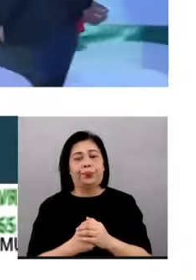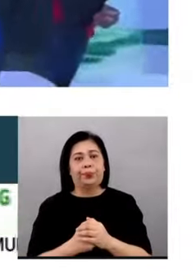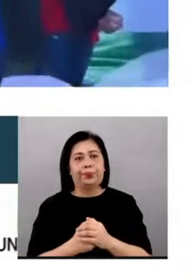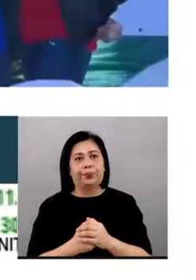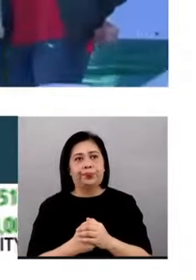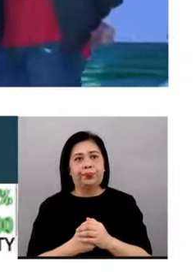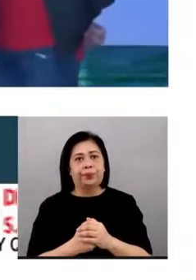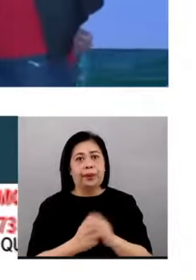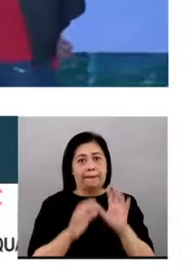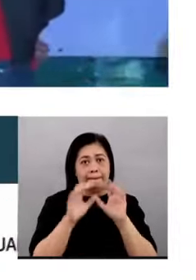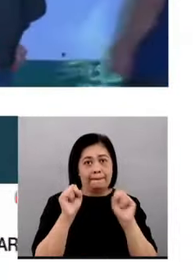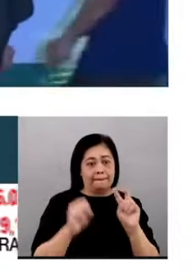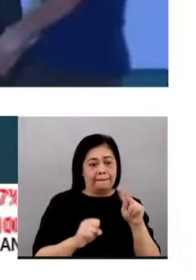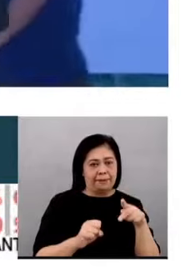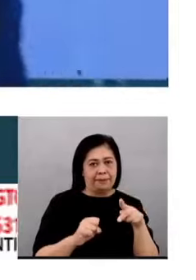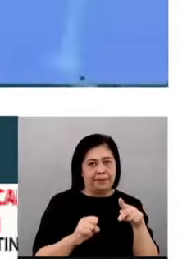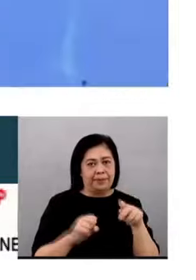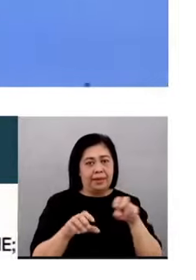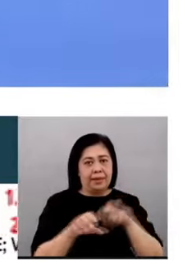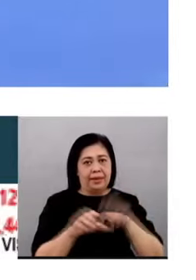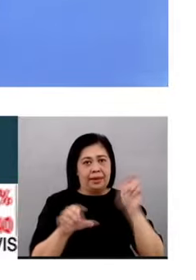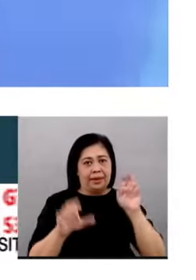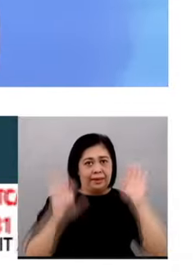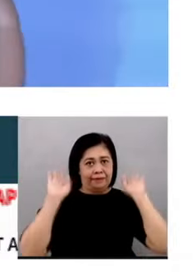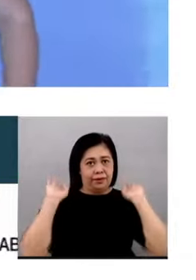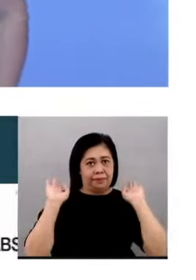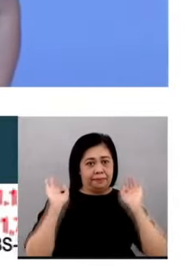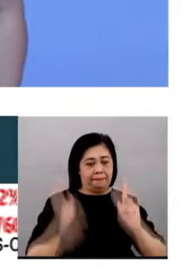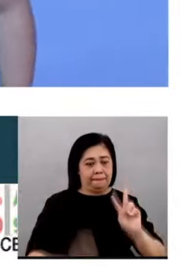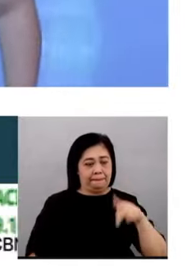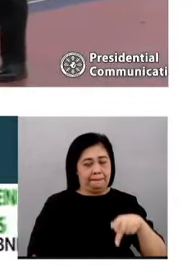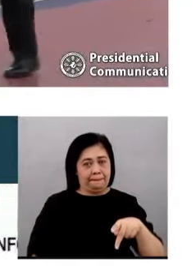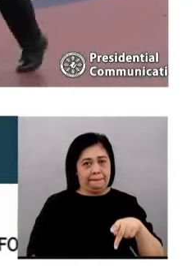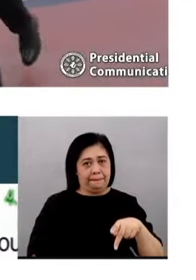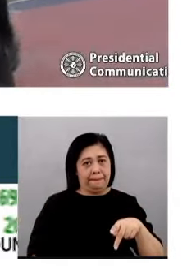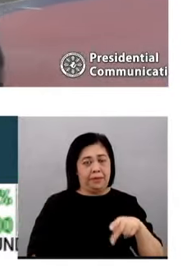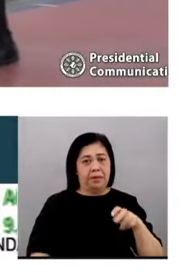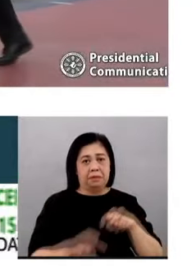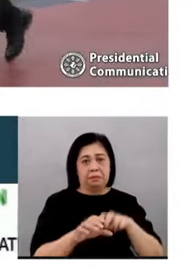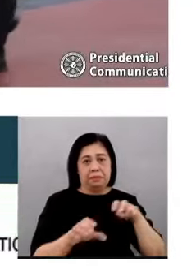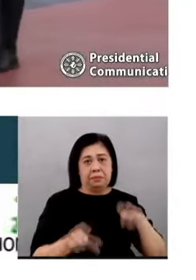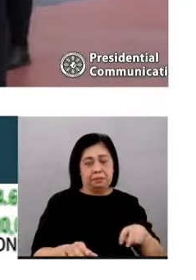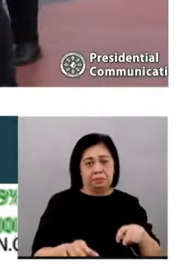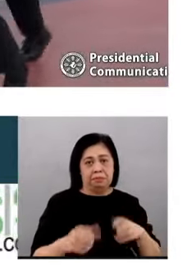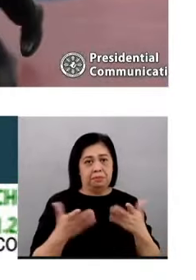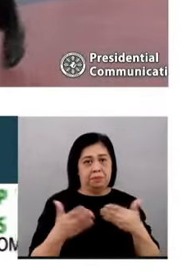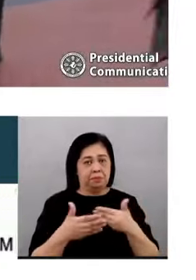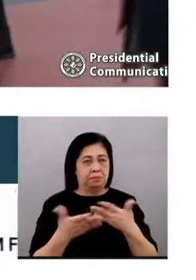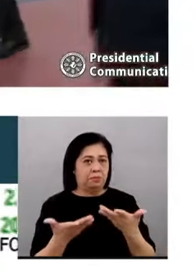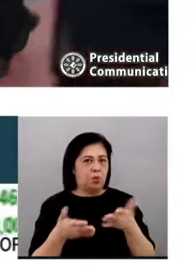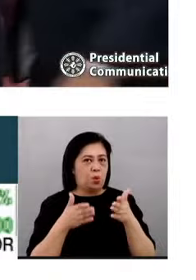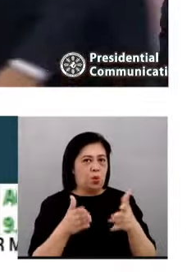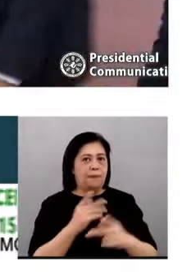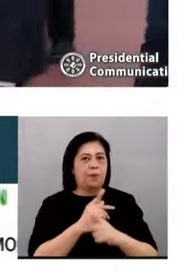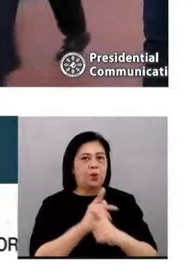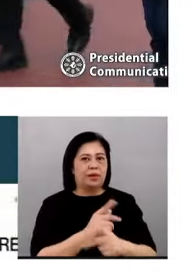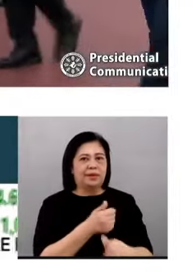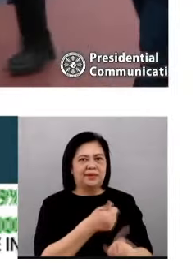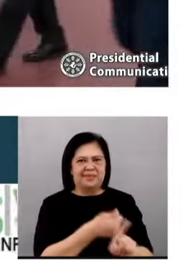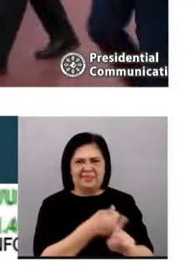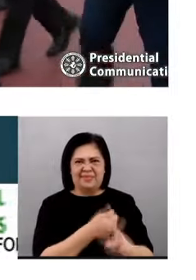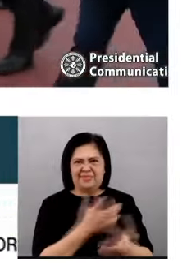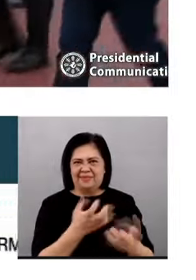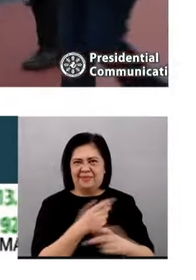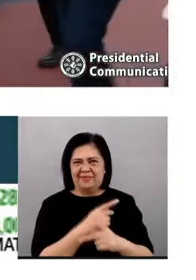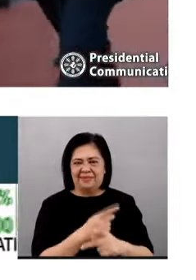the president gives up his desire to become vice president, which is just a way of protecting himself personally. So